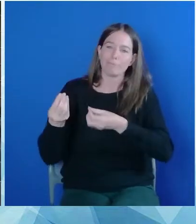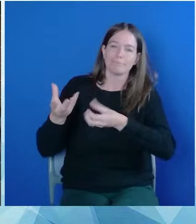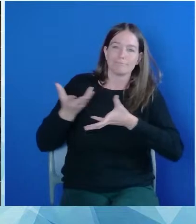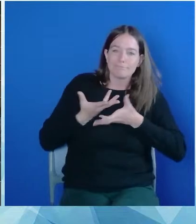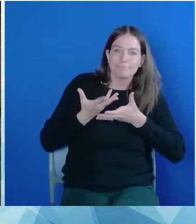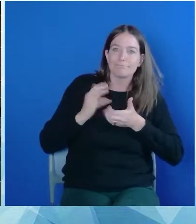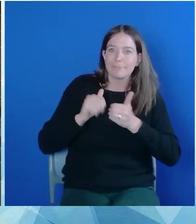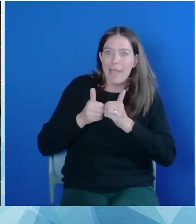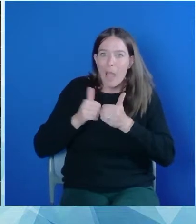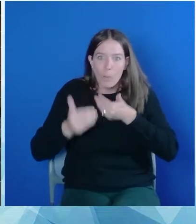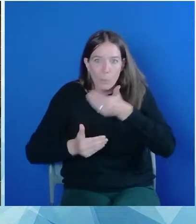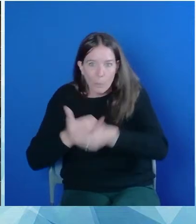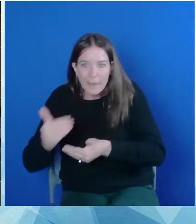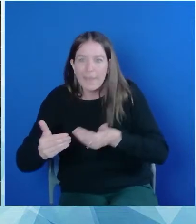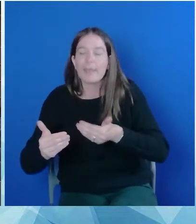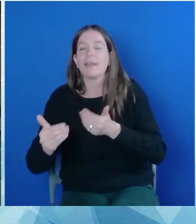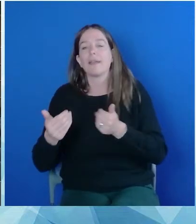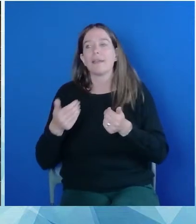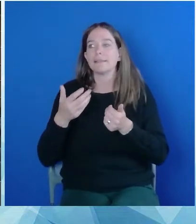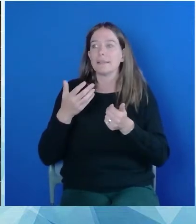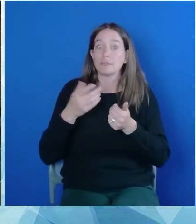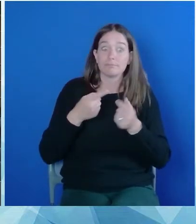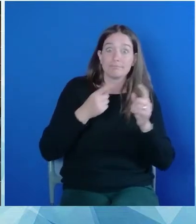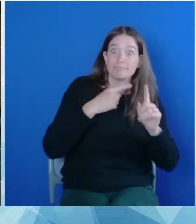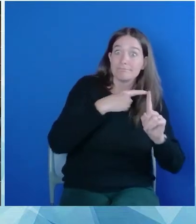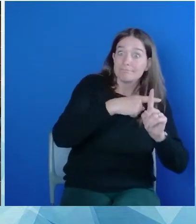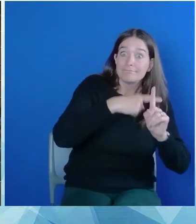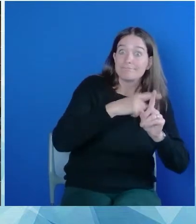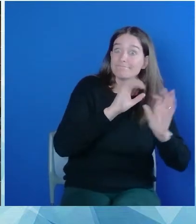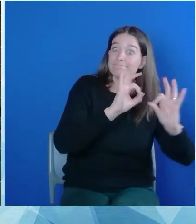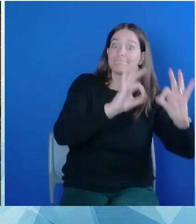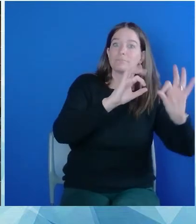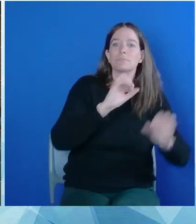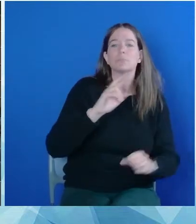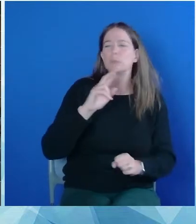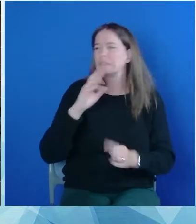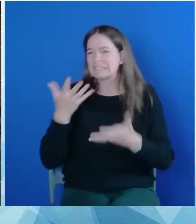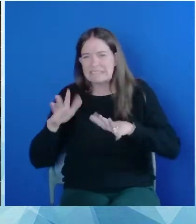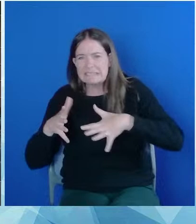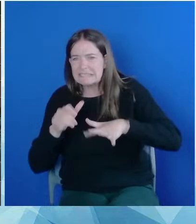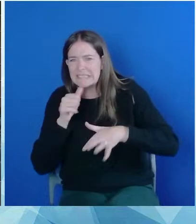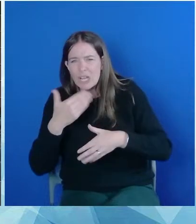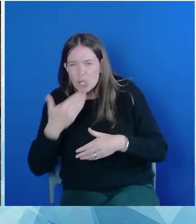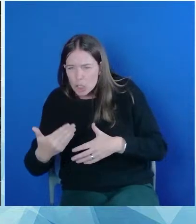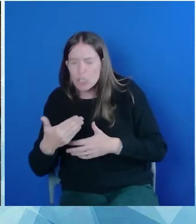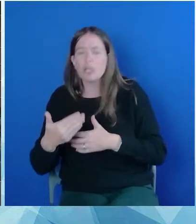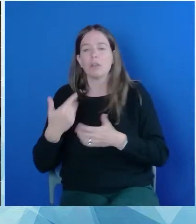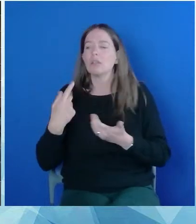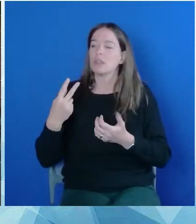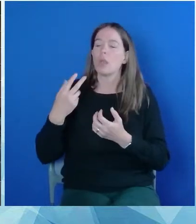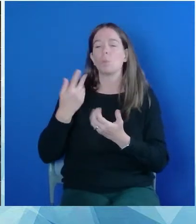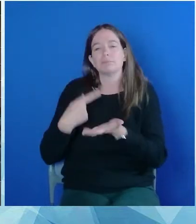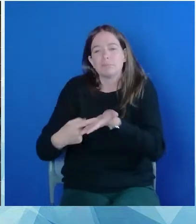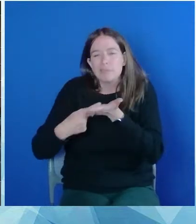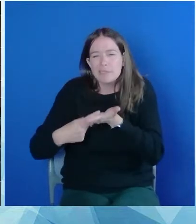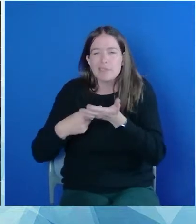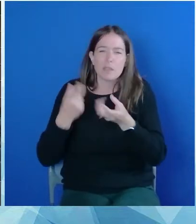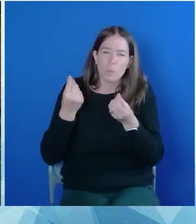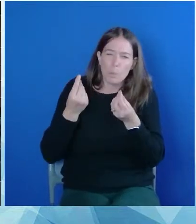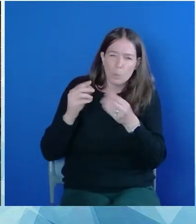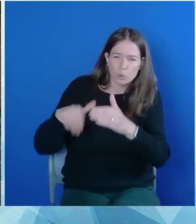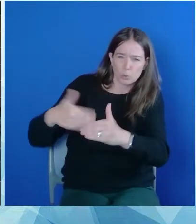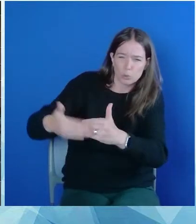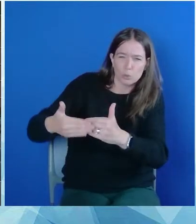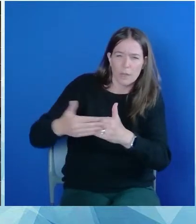went well or if it didn't go well, and then we talked again about what they could do next. And so my approach has always